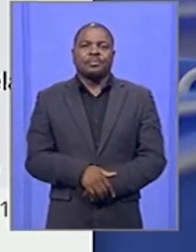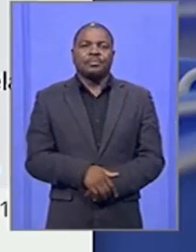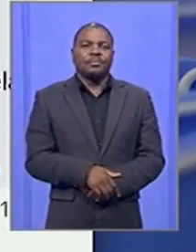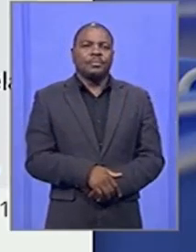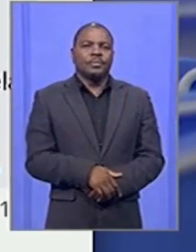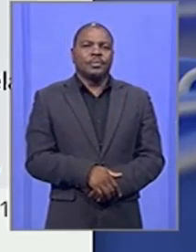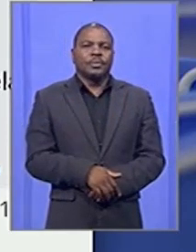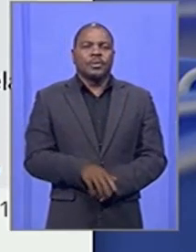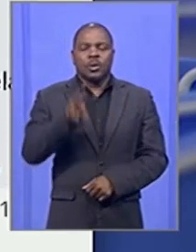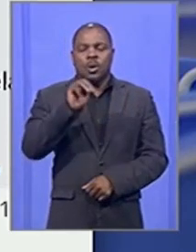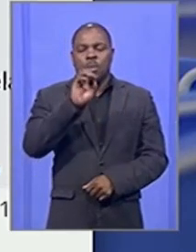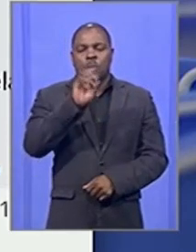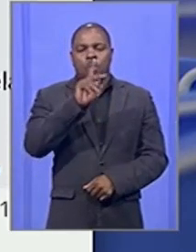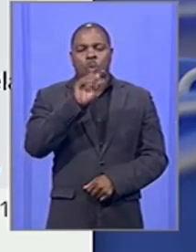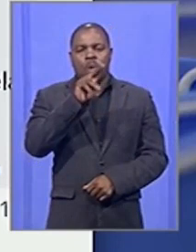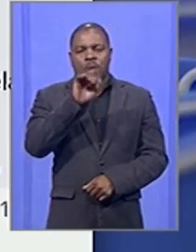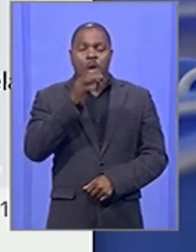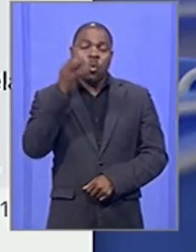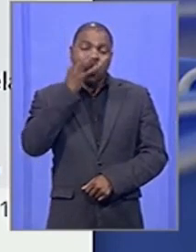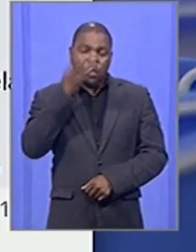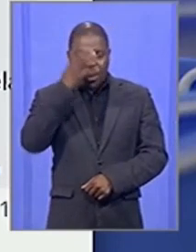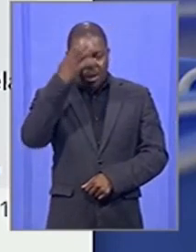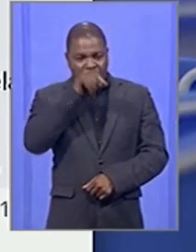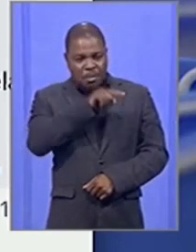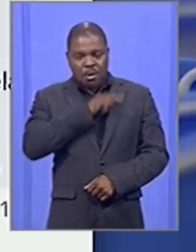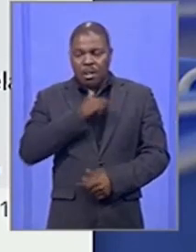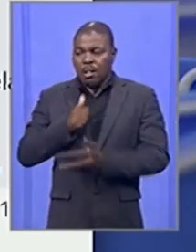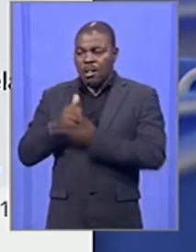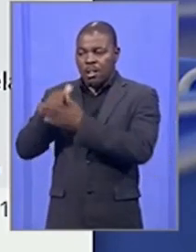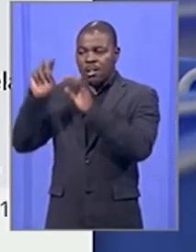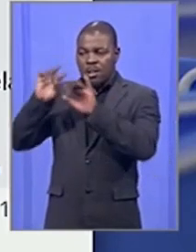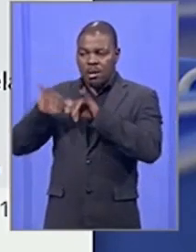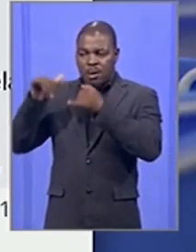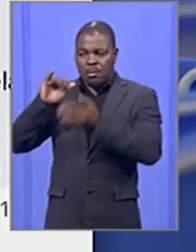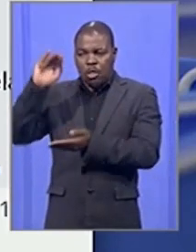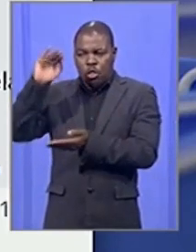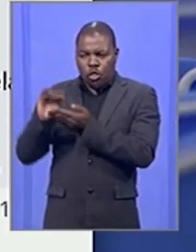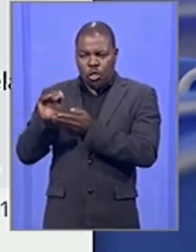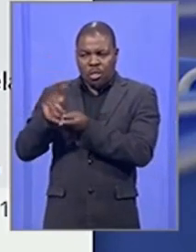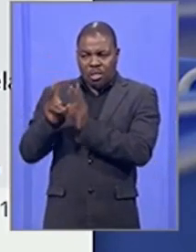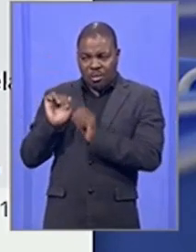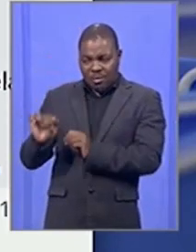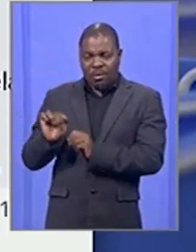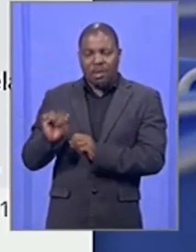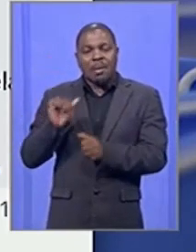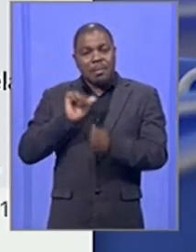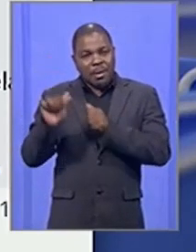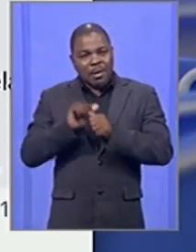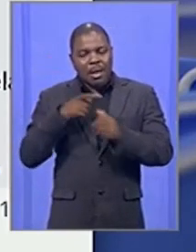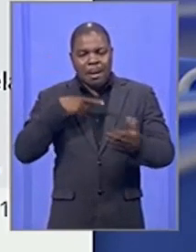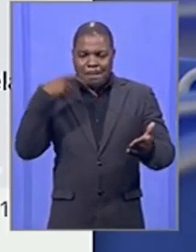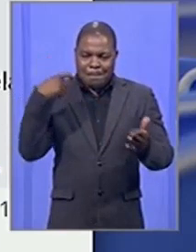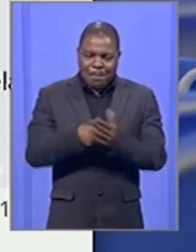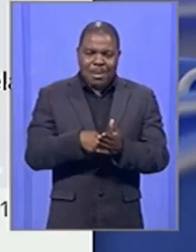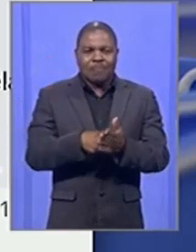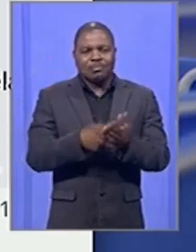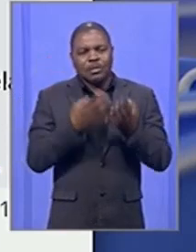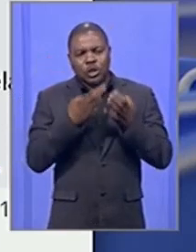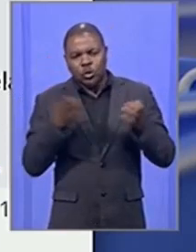Sello Petras Mokwenena o re mmuso ga o qeta go imolola Eskom sekolotong sa yona o ke o nagane go reka disebediswa tse ka